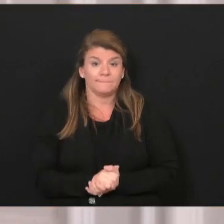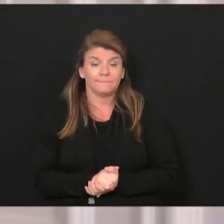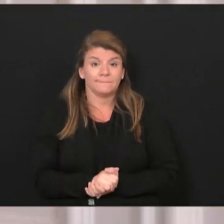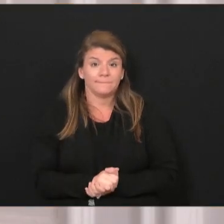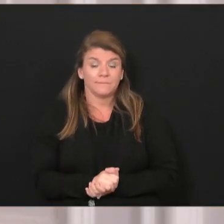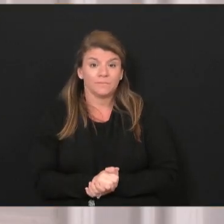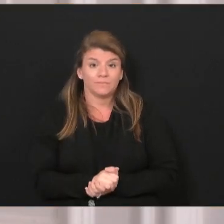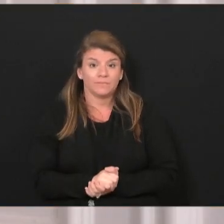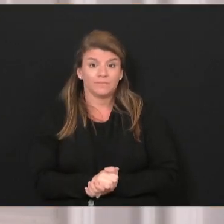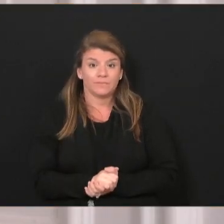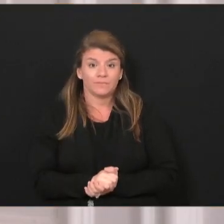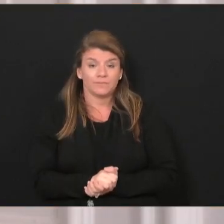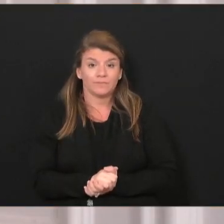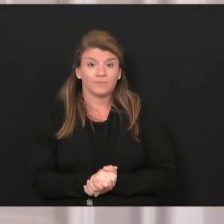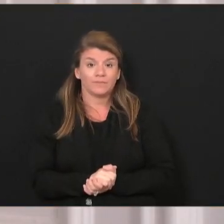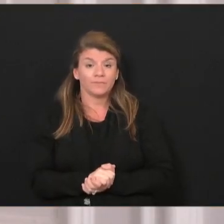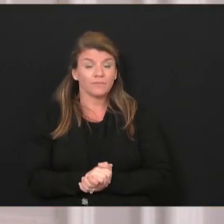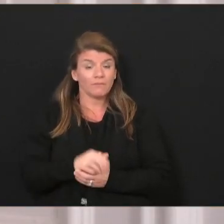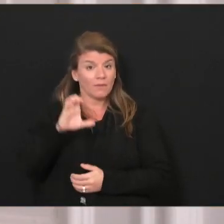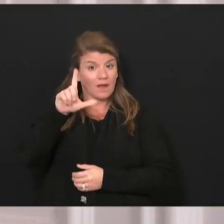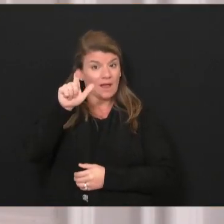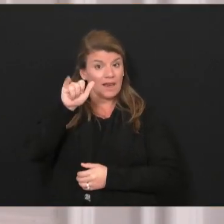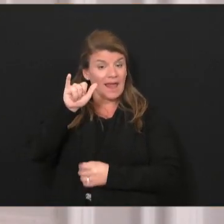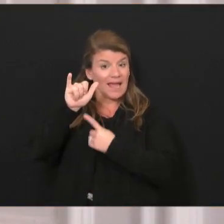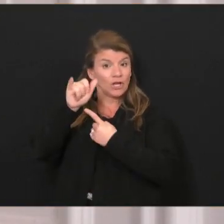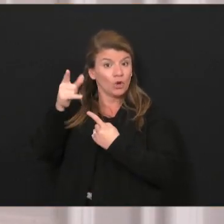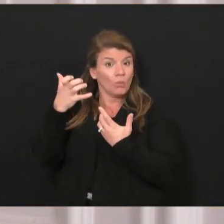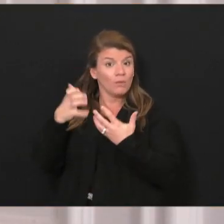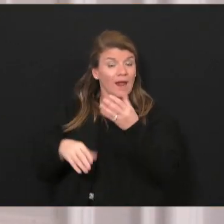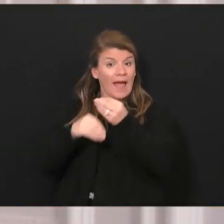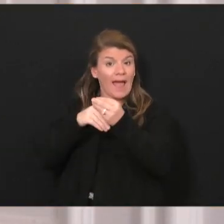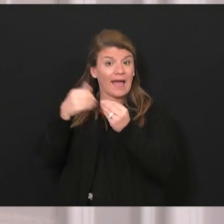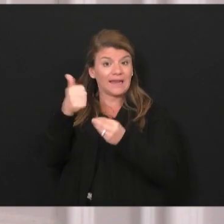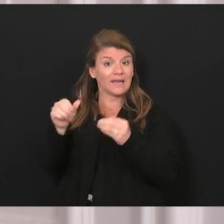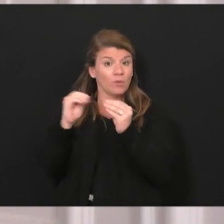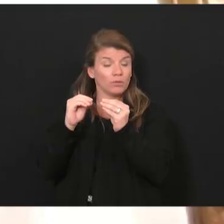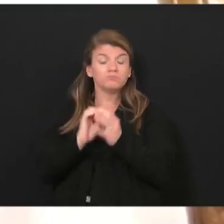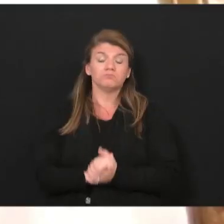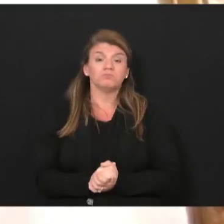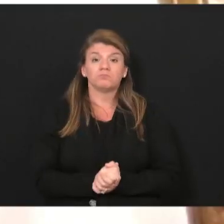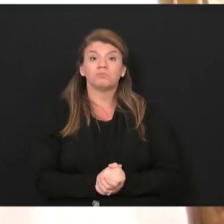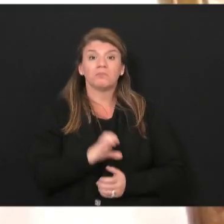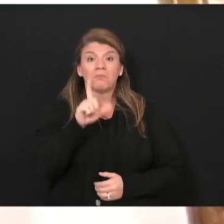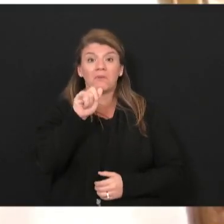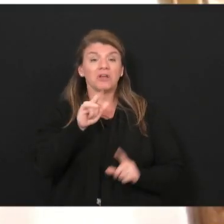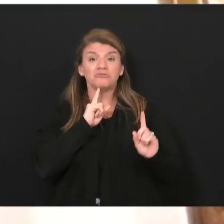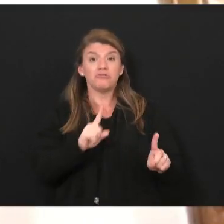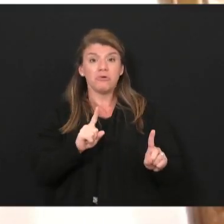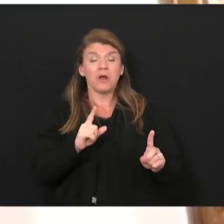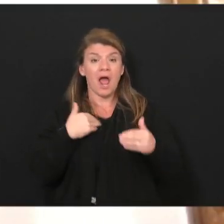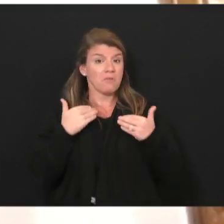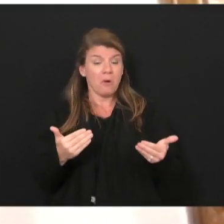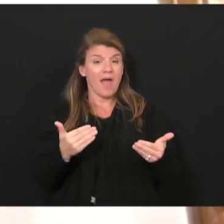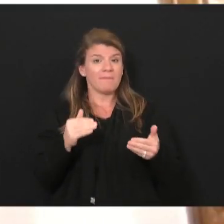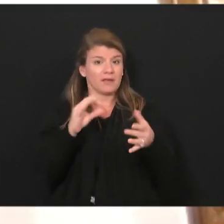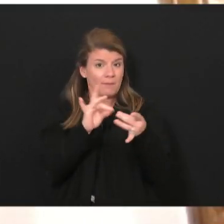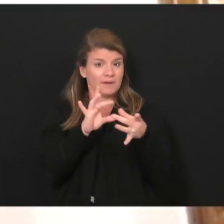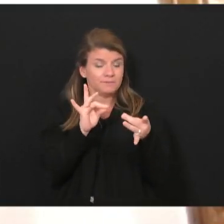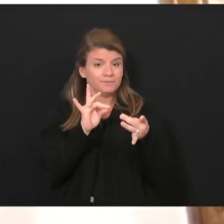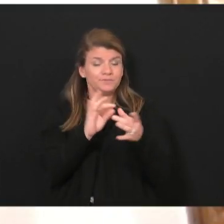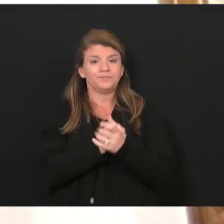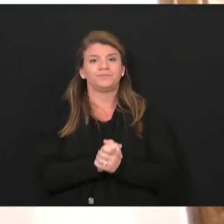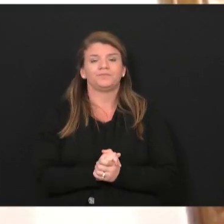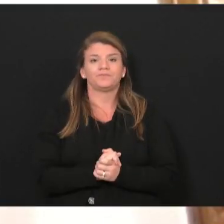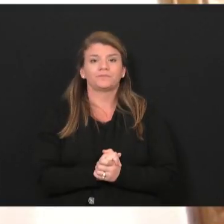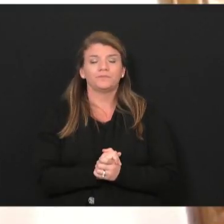Clay might be able to better answer. Clay, do you want to weigh in on this? Sure, I'd be happy to make a quick comment. You know, I